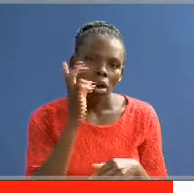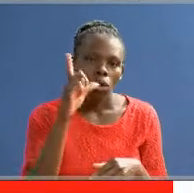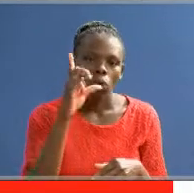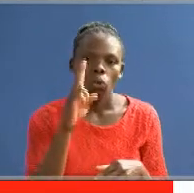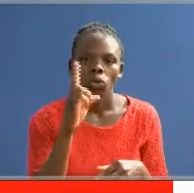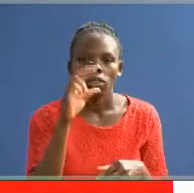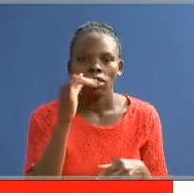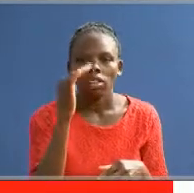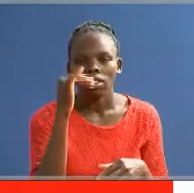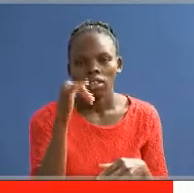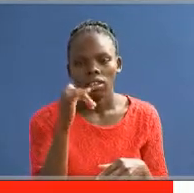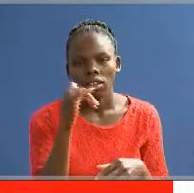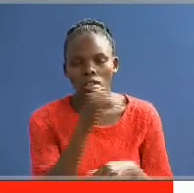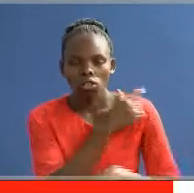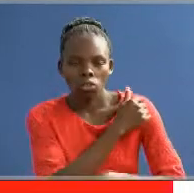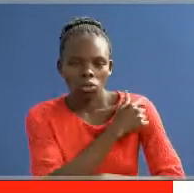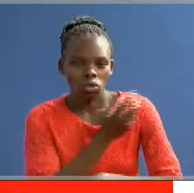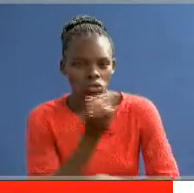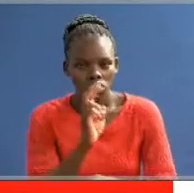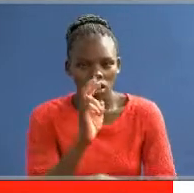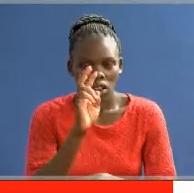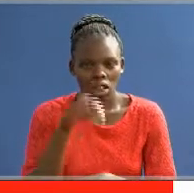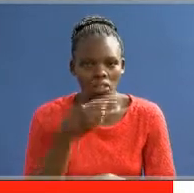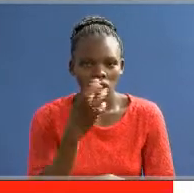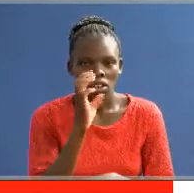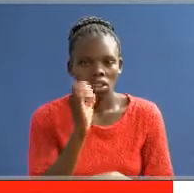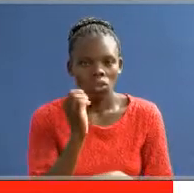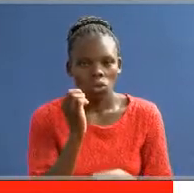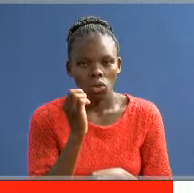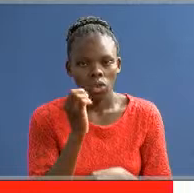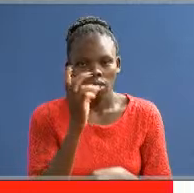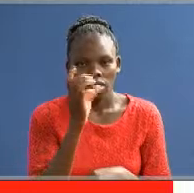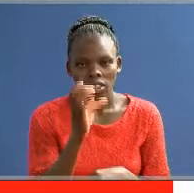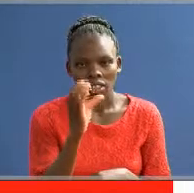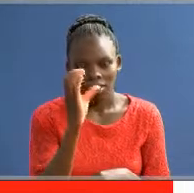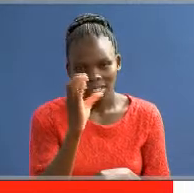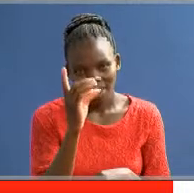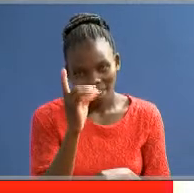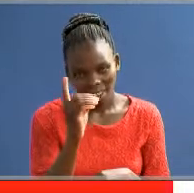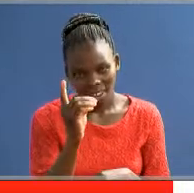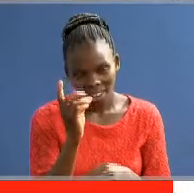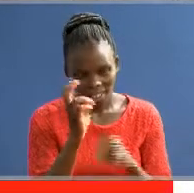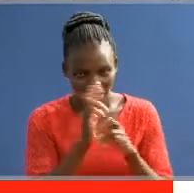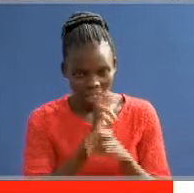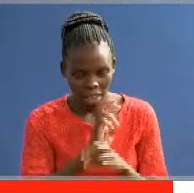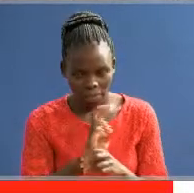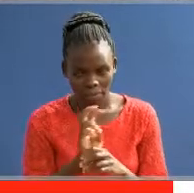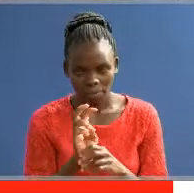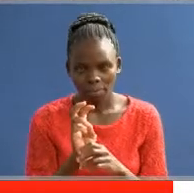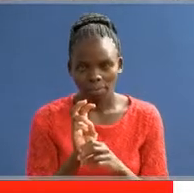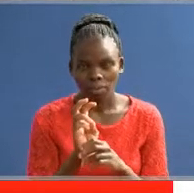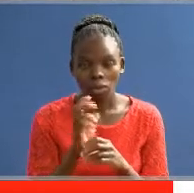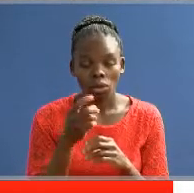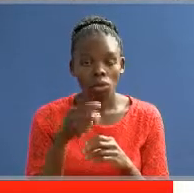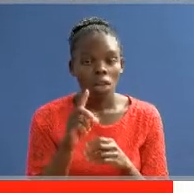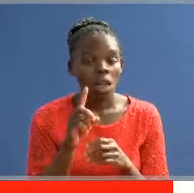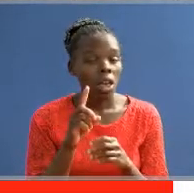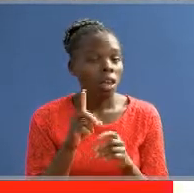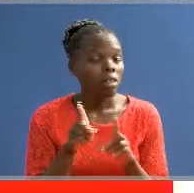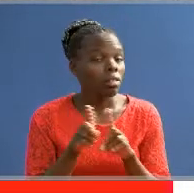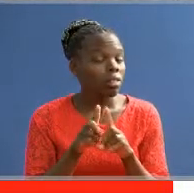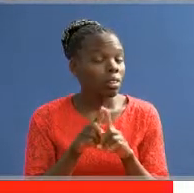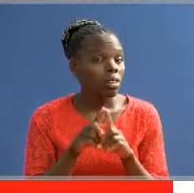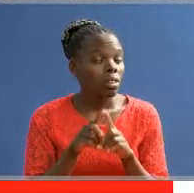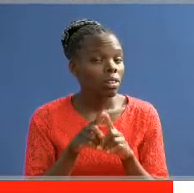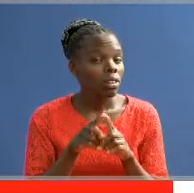told me to see a gynecologist who did a CT scan and told me that I had fibroids. So I opted to go somewhere and I did the